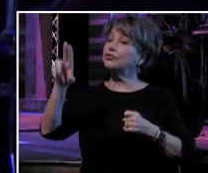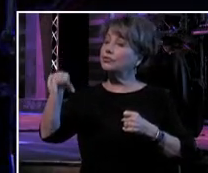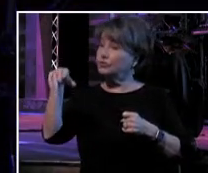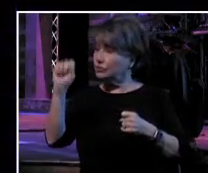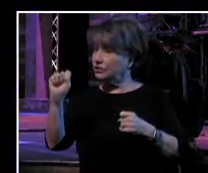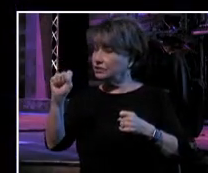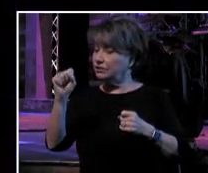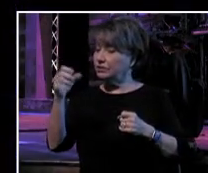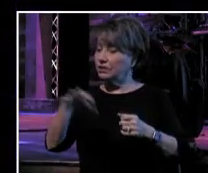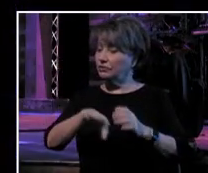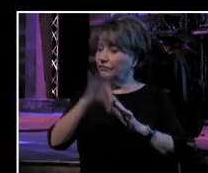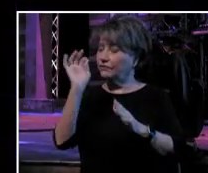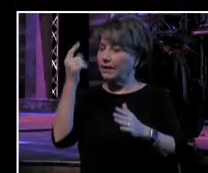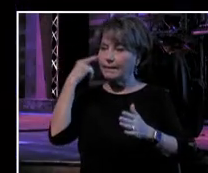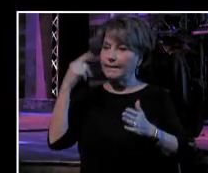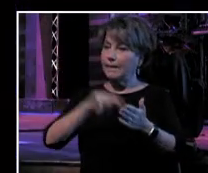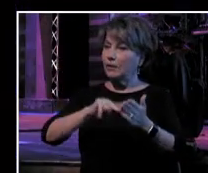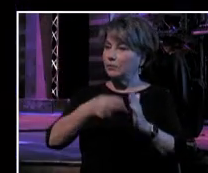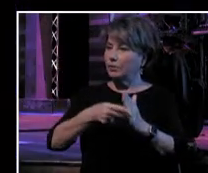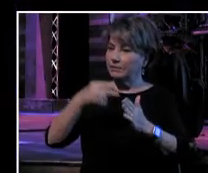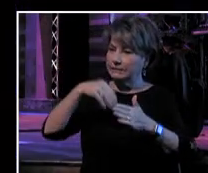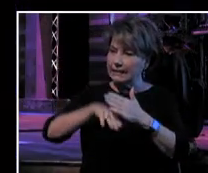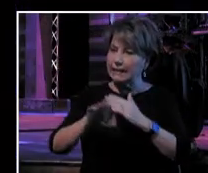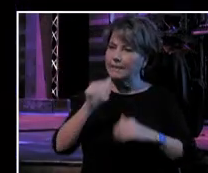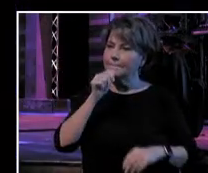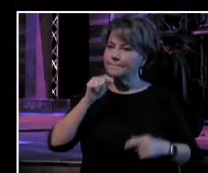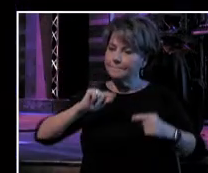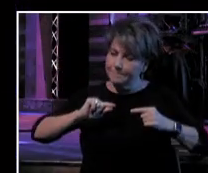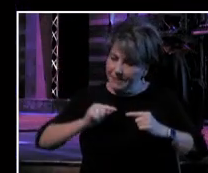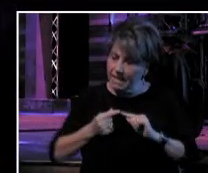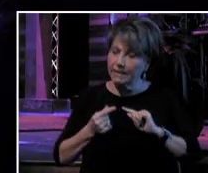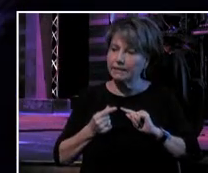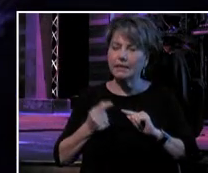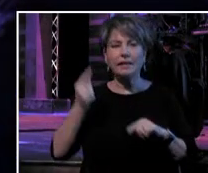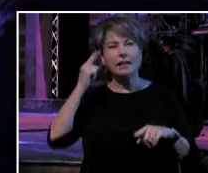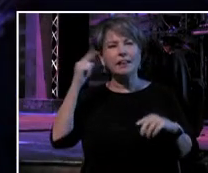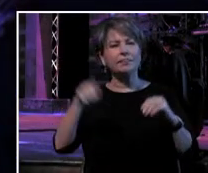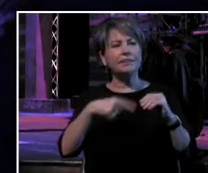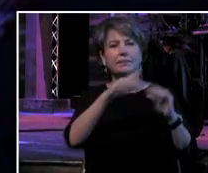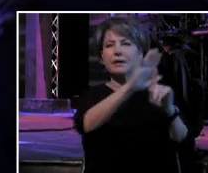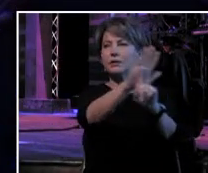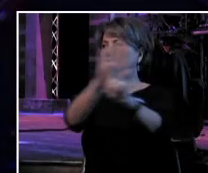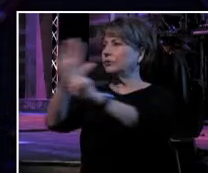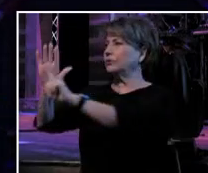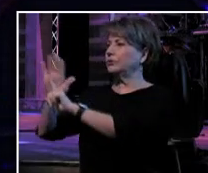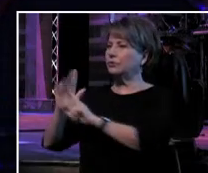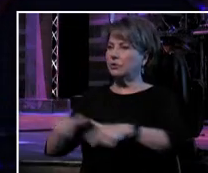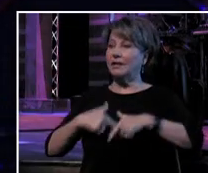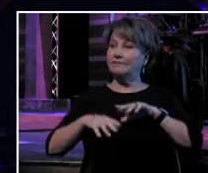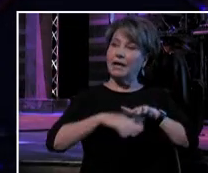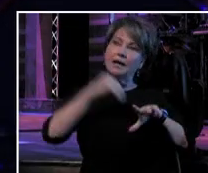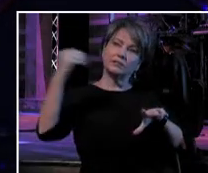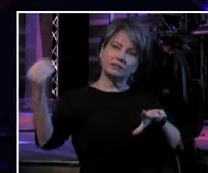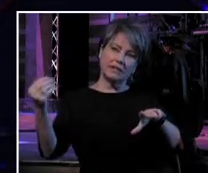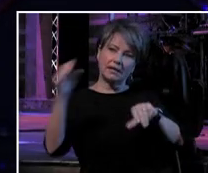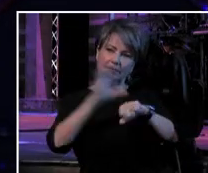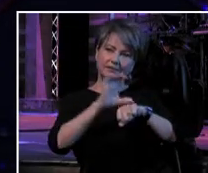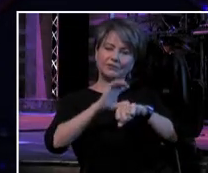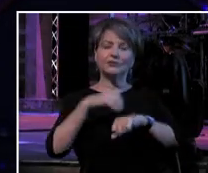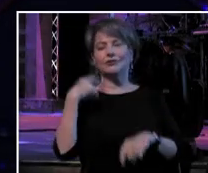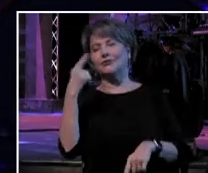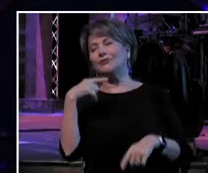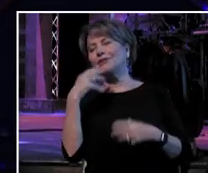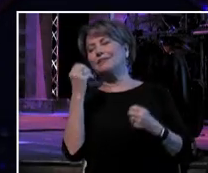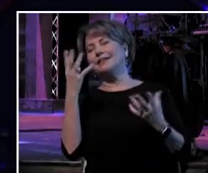in pain. So here's my question to you. I want you to think about your life real quickly. Life outside of here, because you all look so lovely